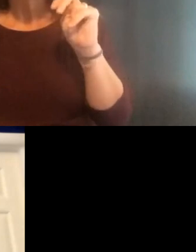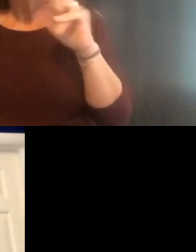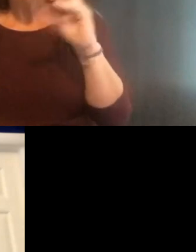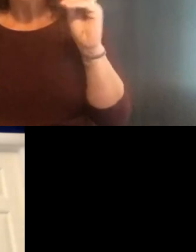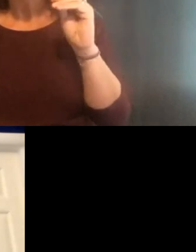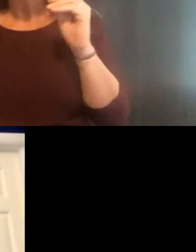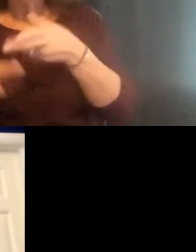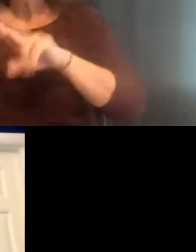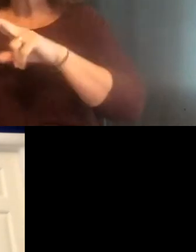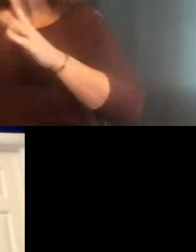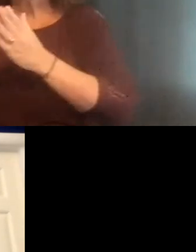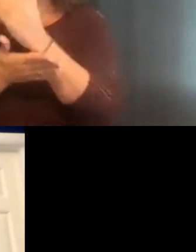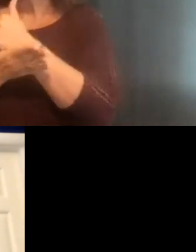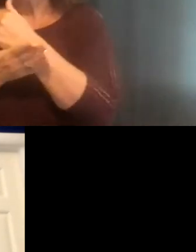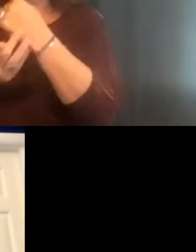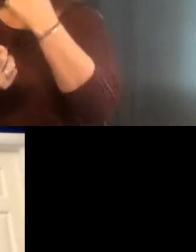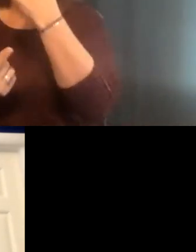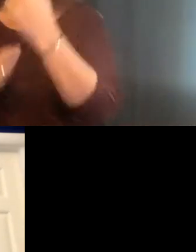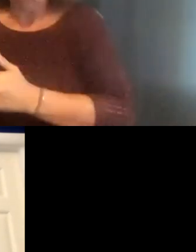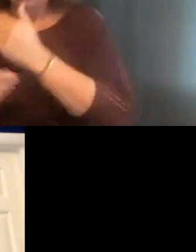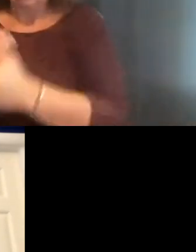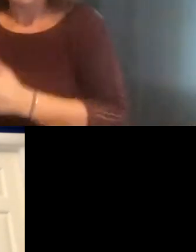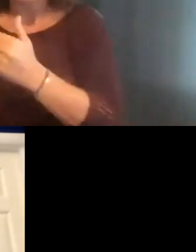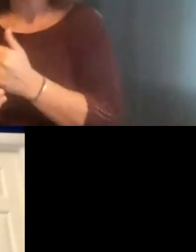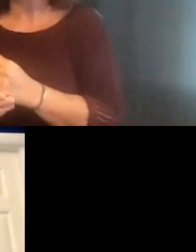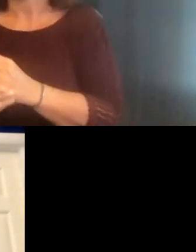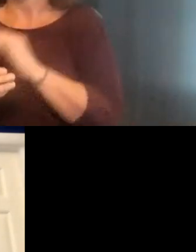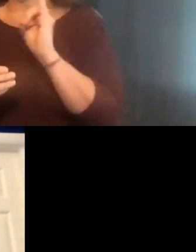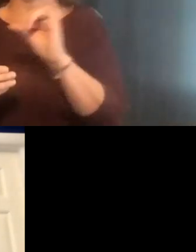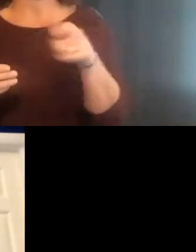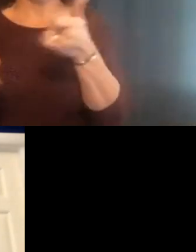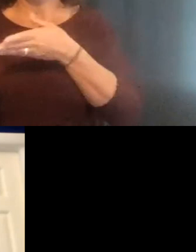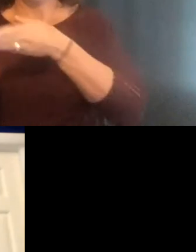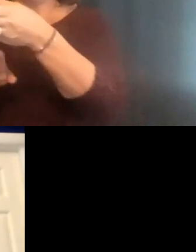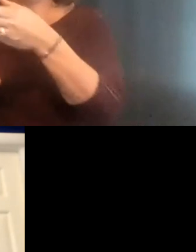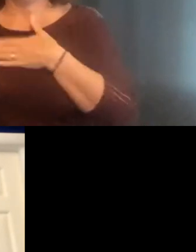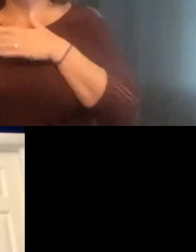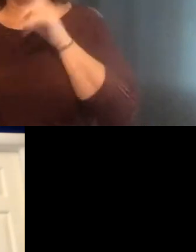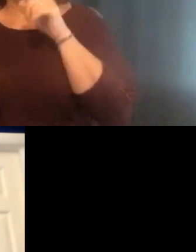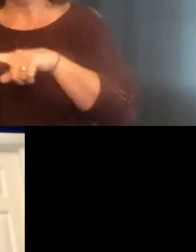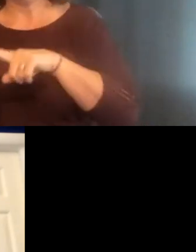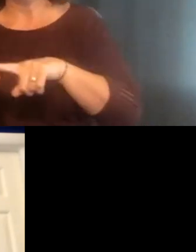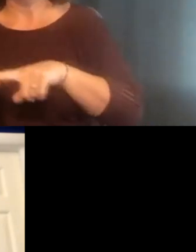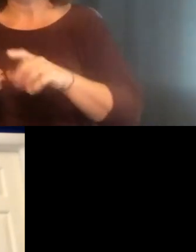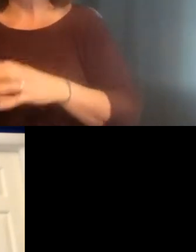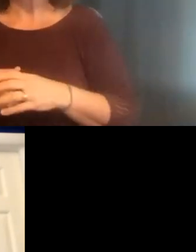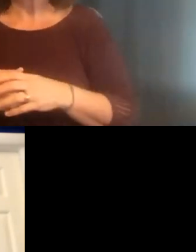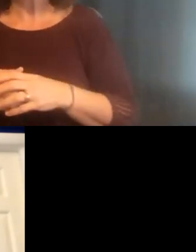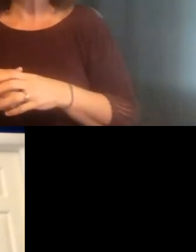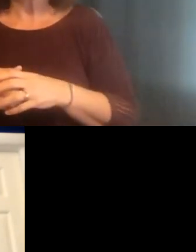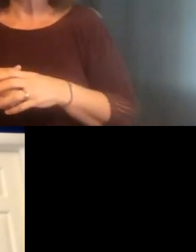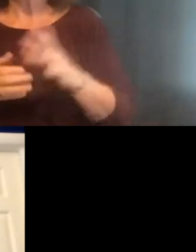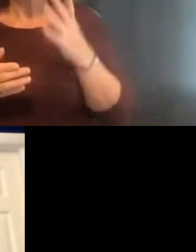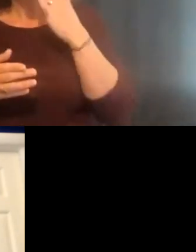thoughts. And that's kind of another area of my research actually, but yeah, nightmare sufferers have